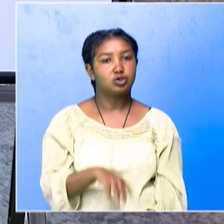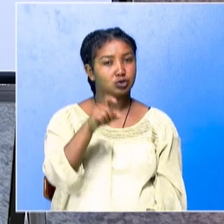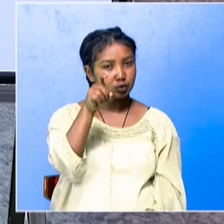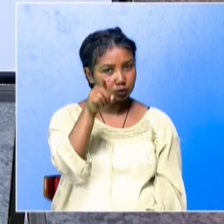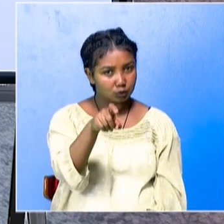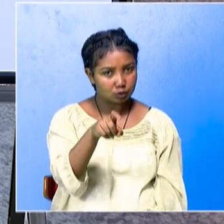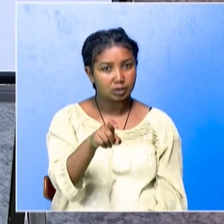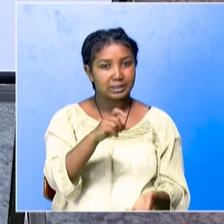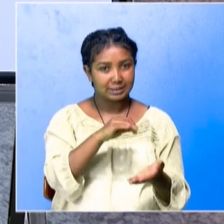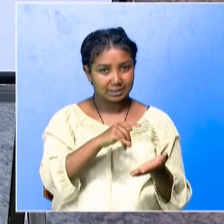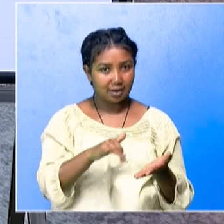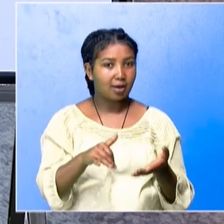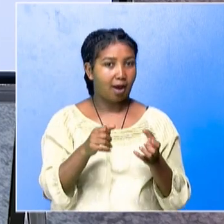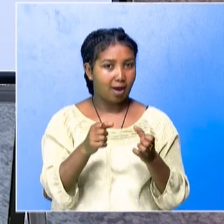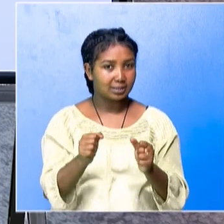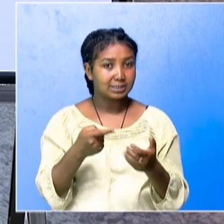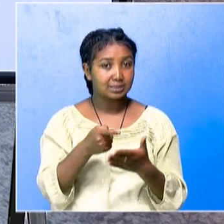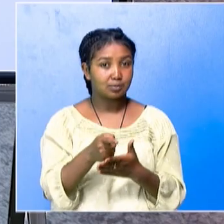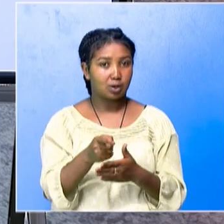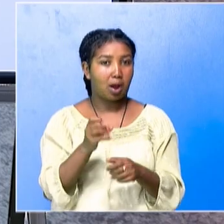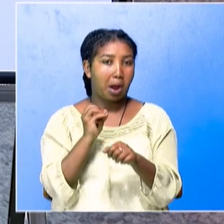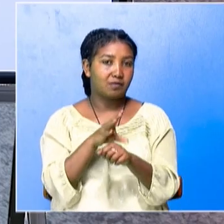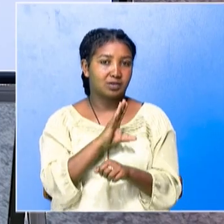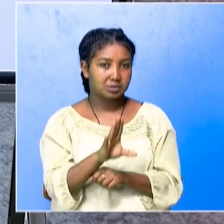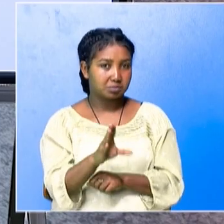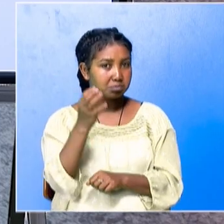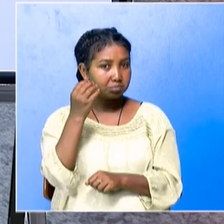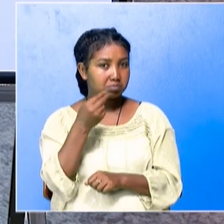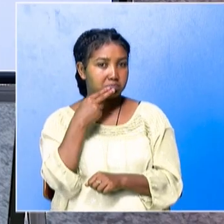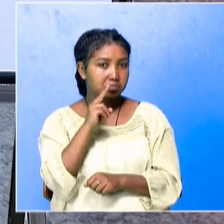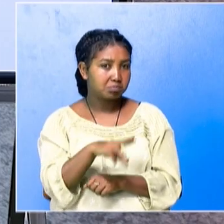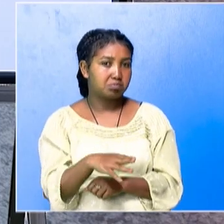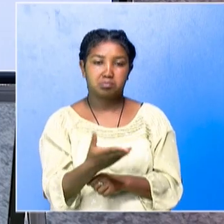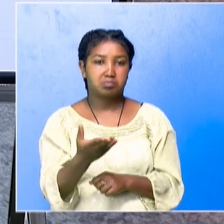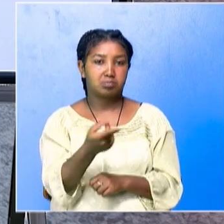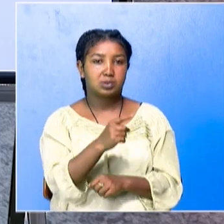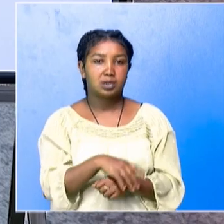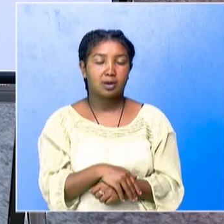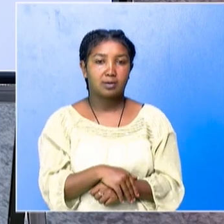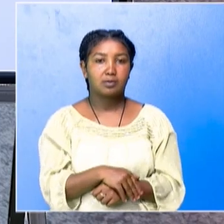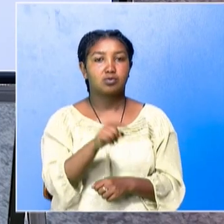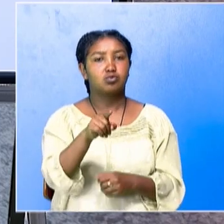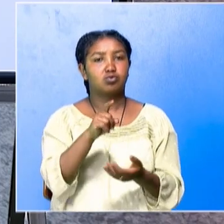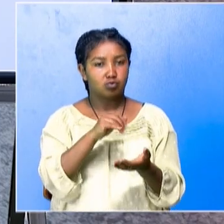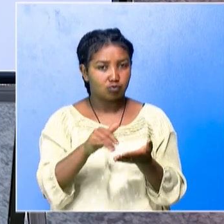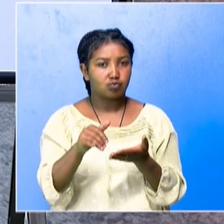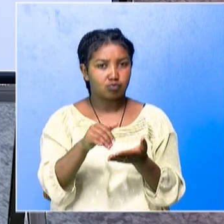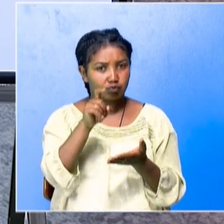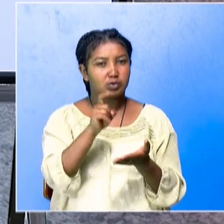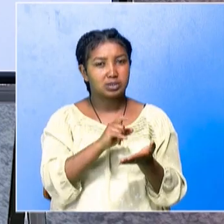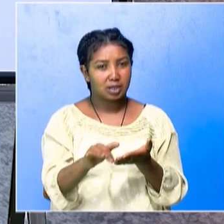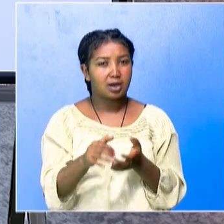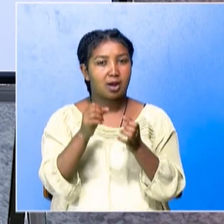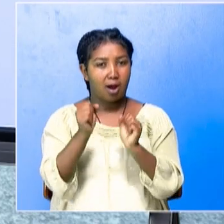should study hard. This is advice, suggestion. It can be recommendation. You should